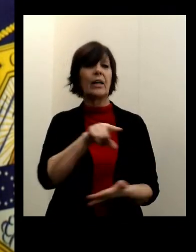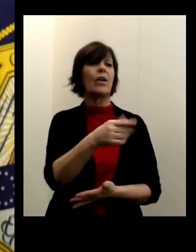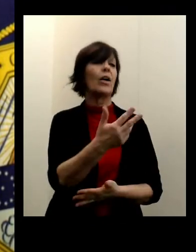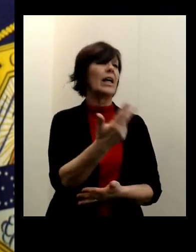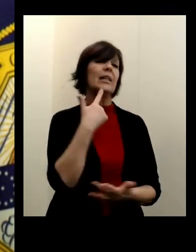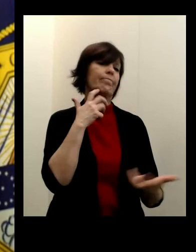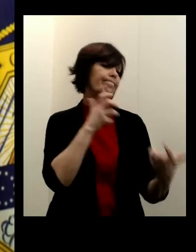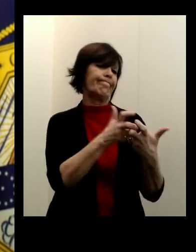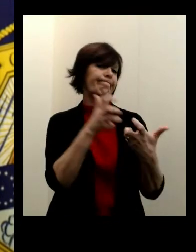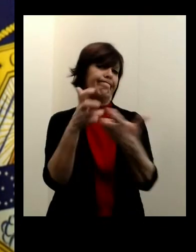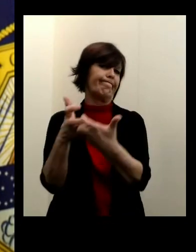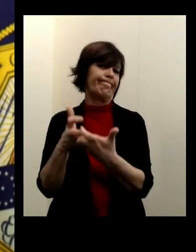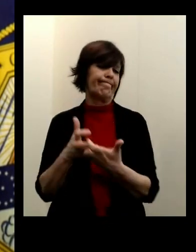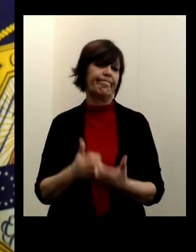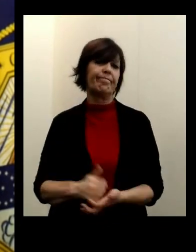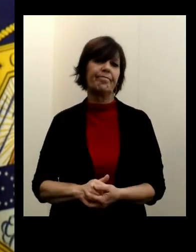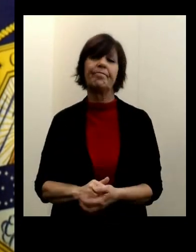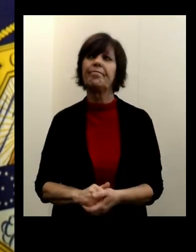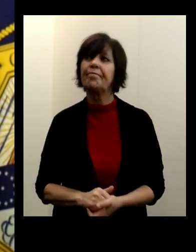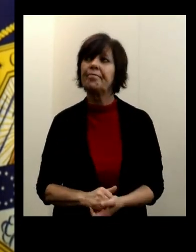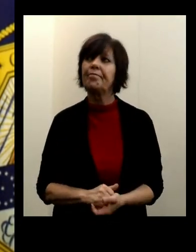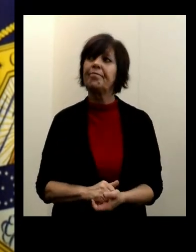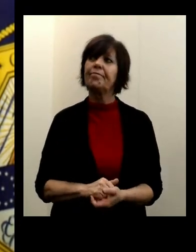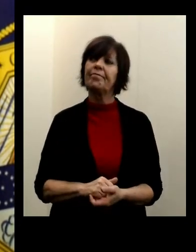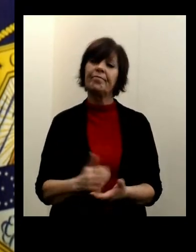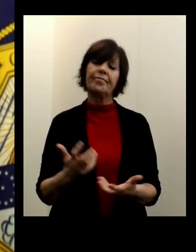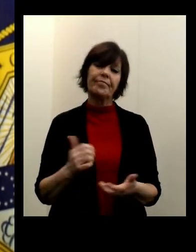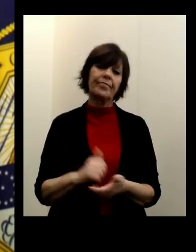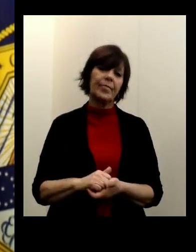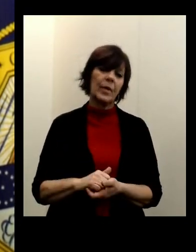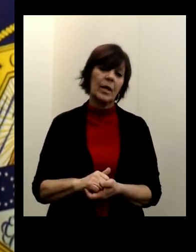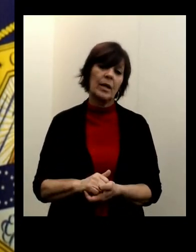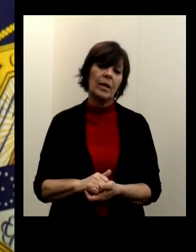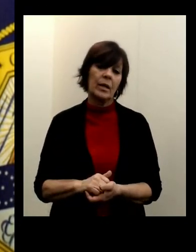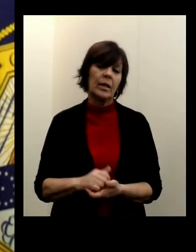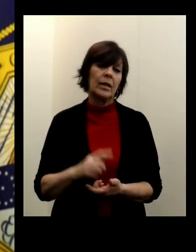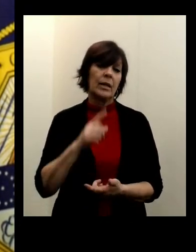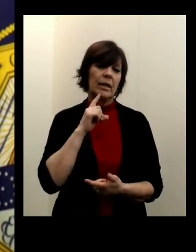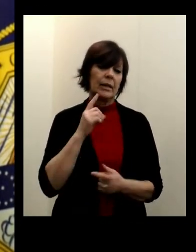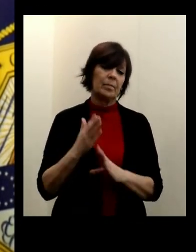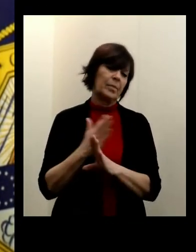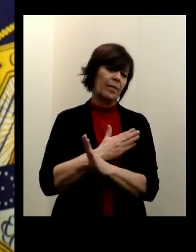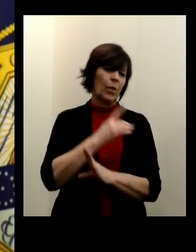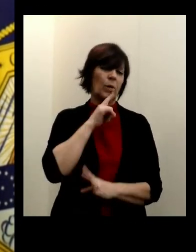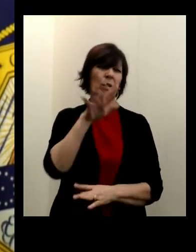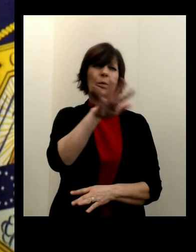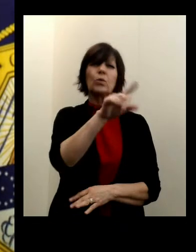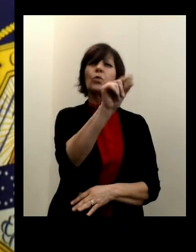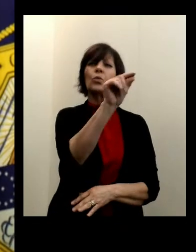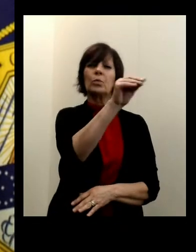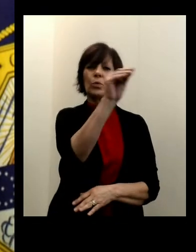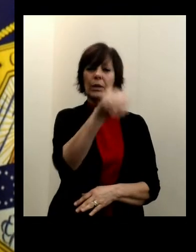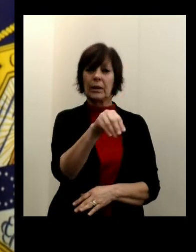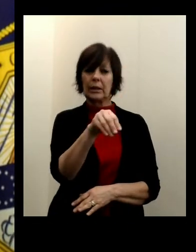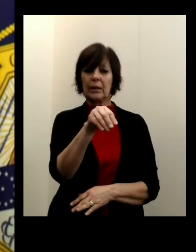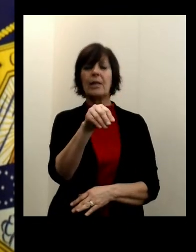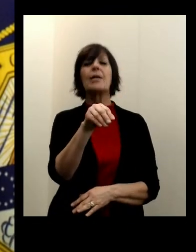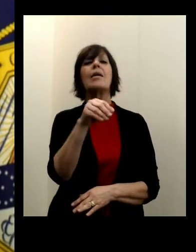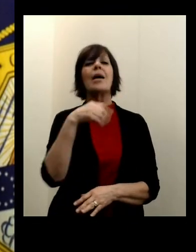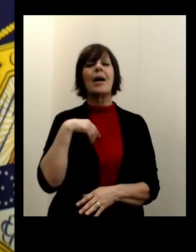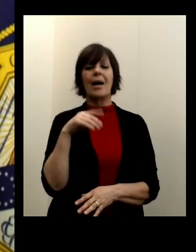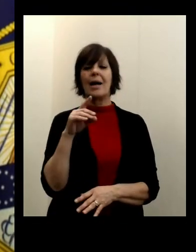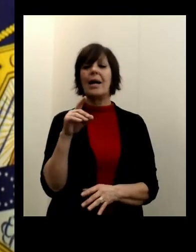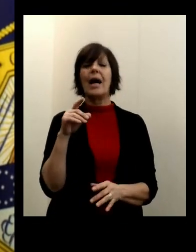so it's actually less than the population percentage now, not much, but less, and it was earlier around 20%. Earlier, I did have this